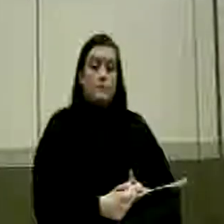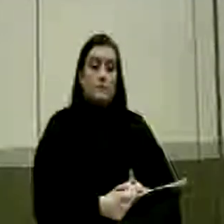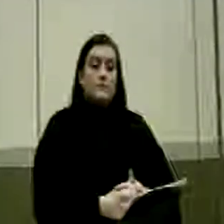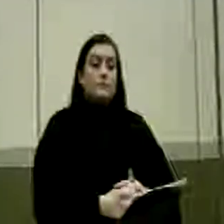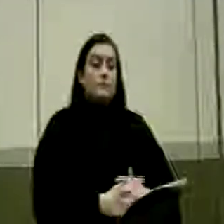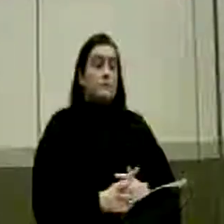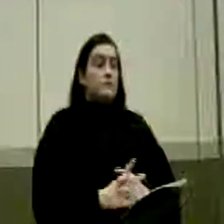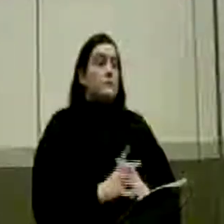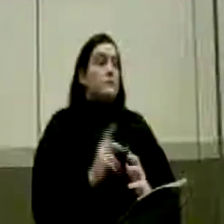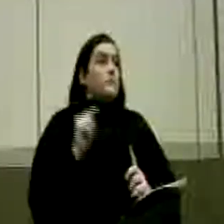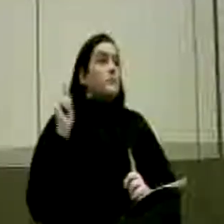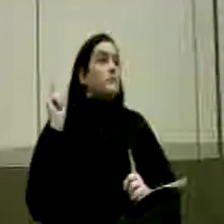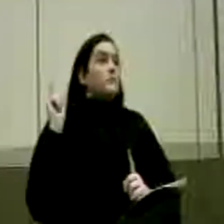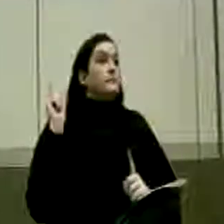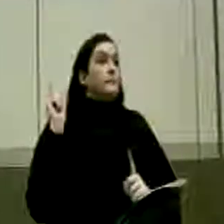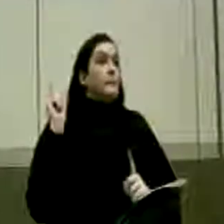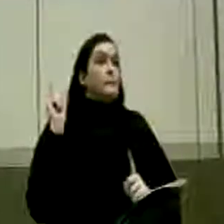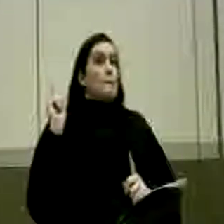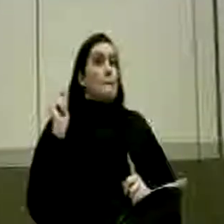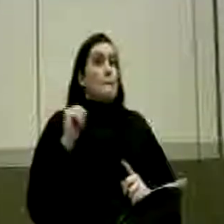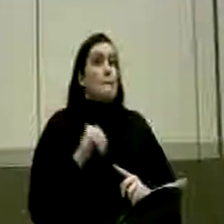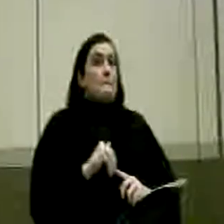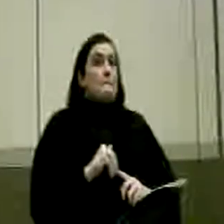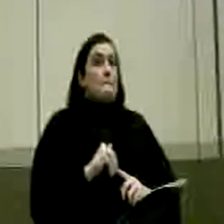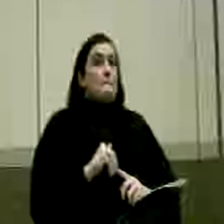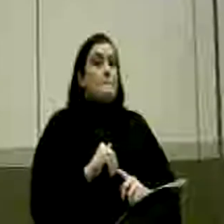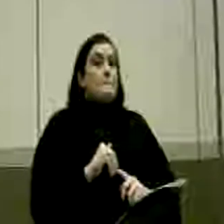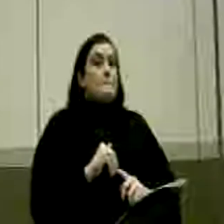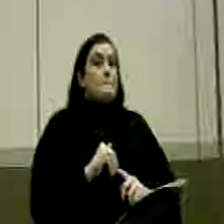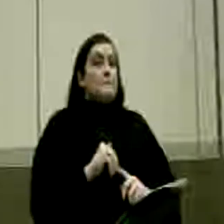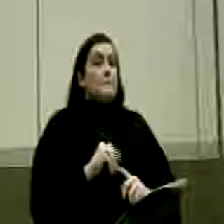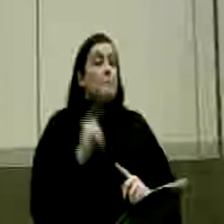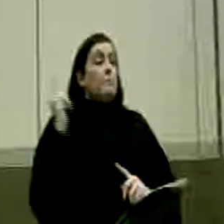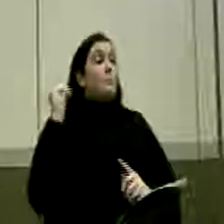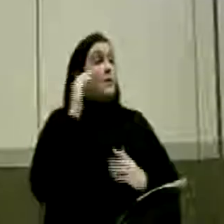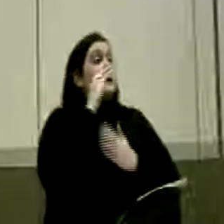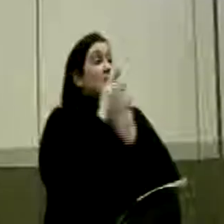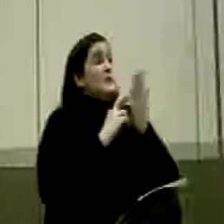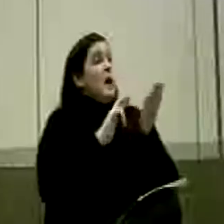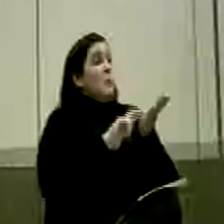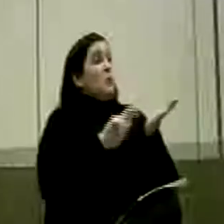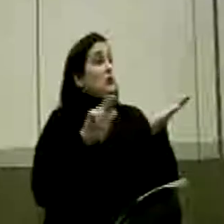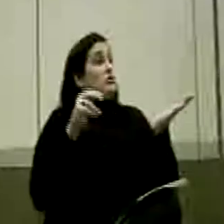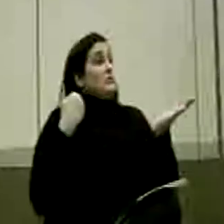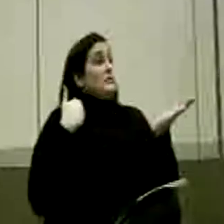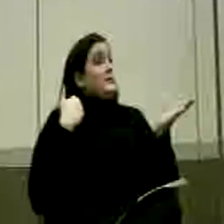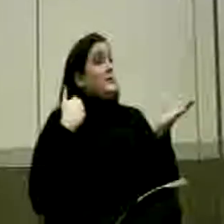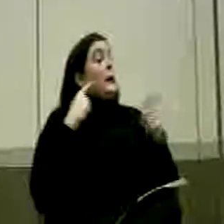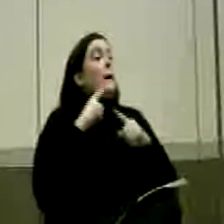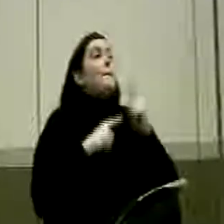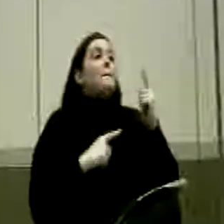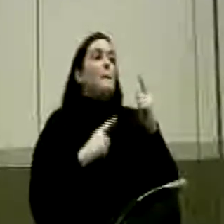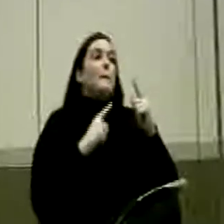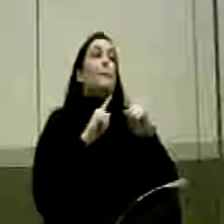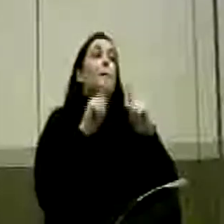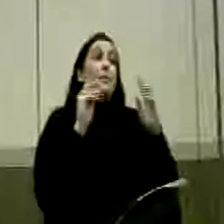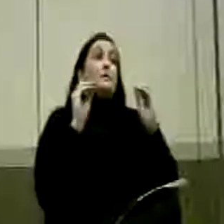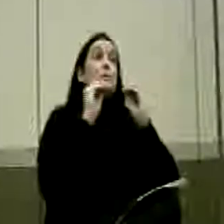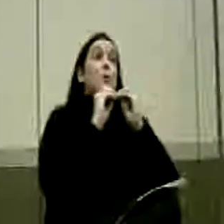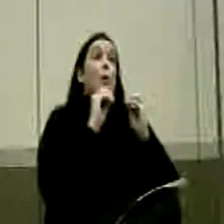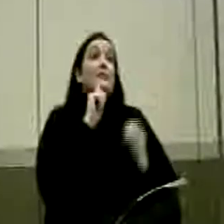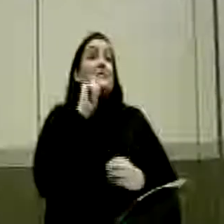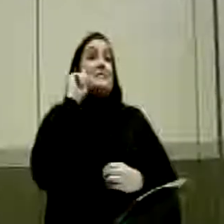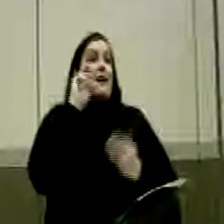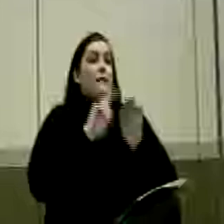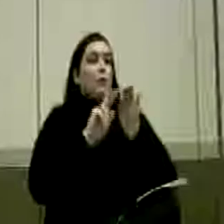So this is something where there's some research out there, but there's more of deaf researchers just